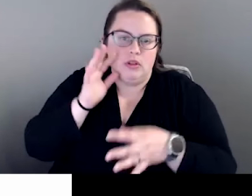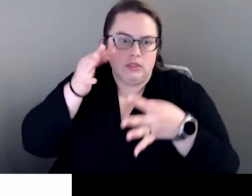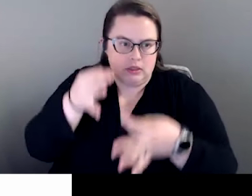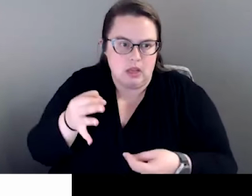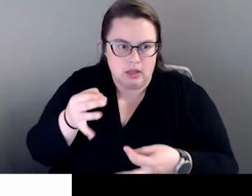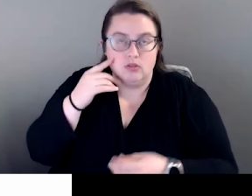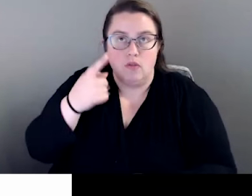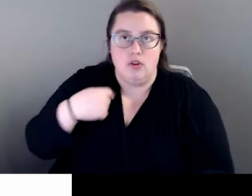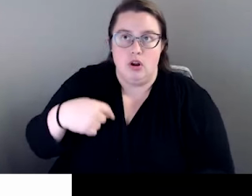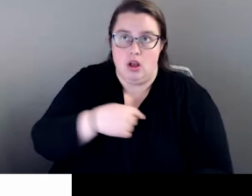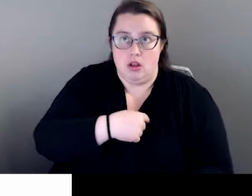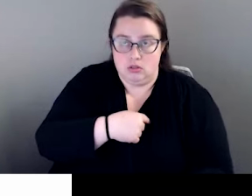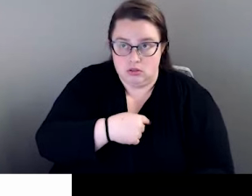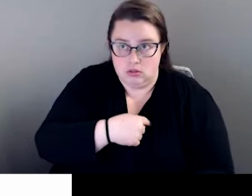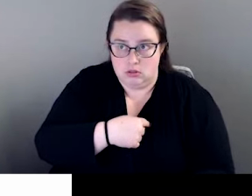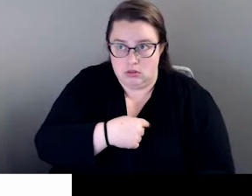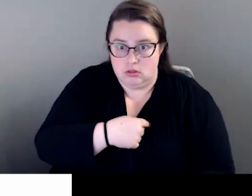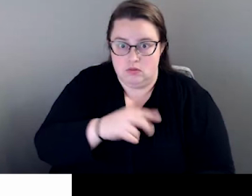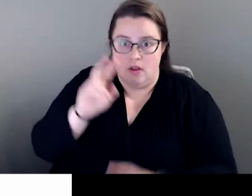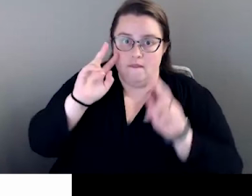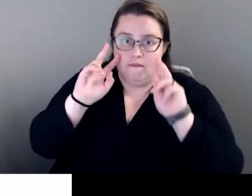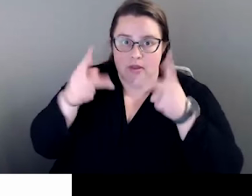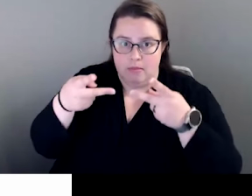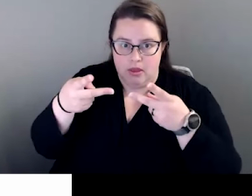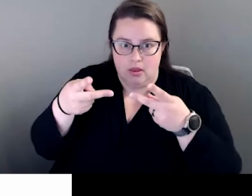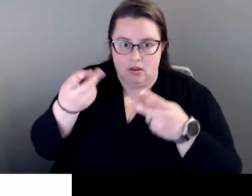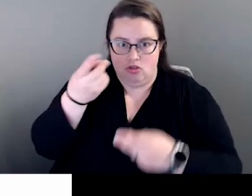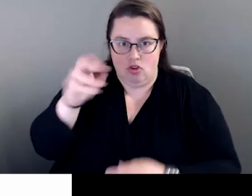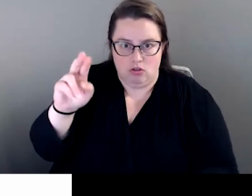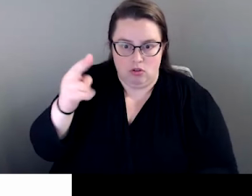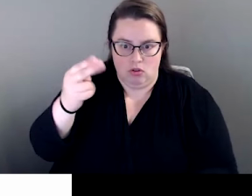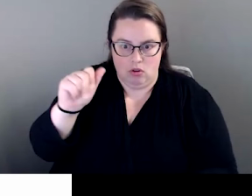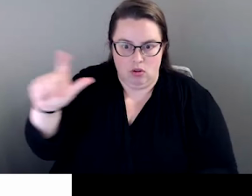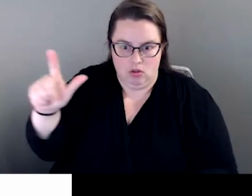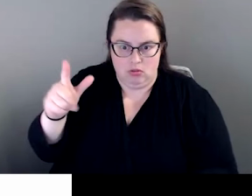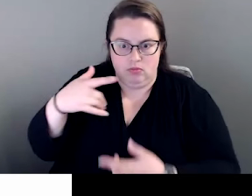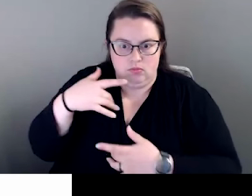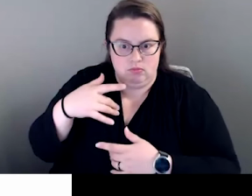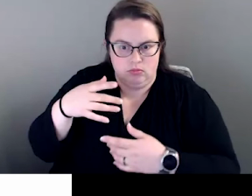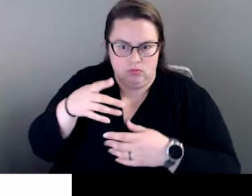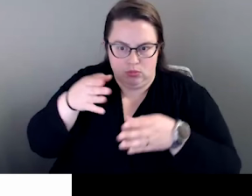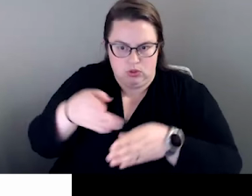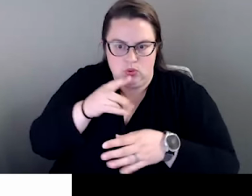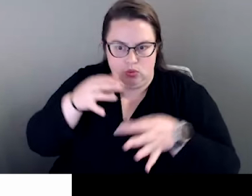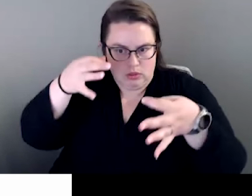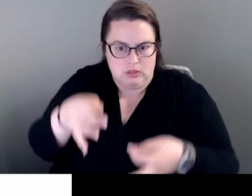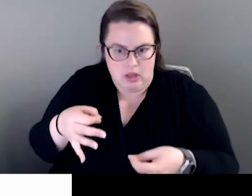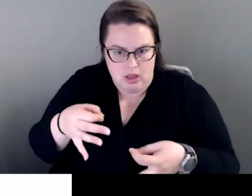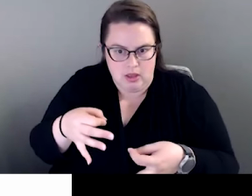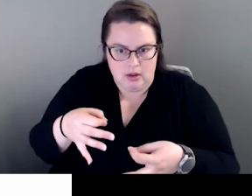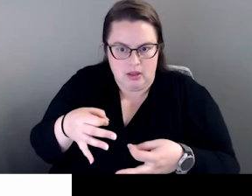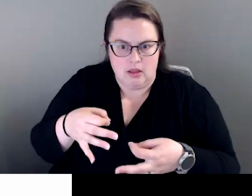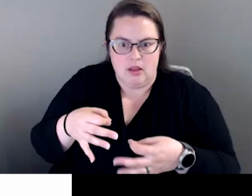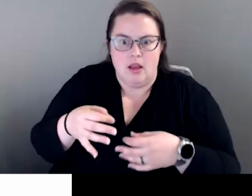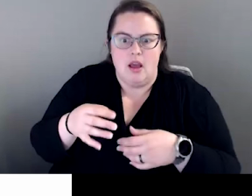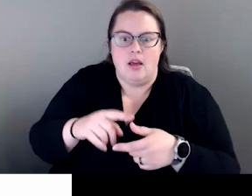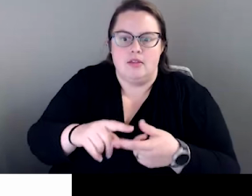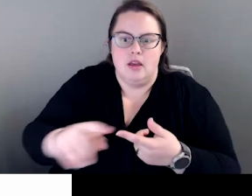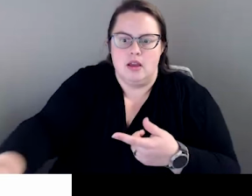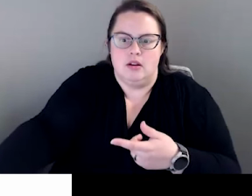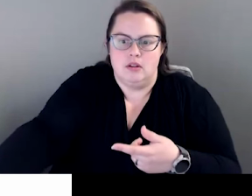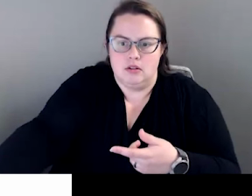will be VP Hall's Dr. Hall, who is our decision maker. And at that time, it's kind of like mini court.